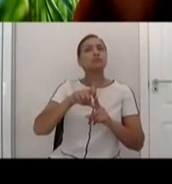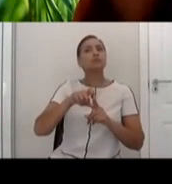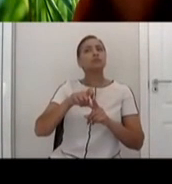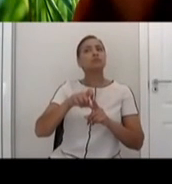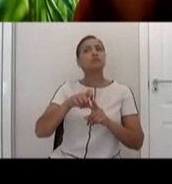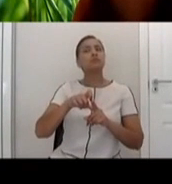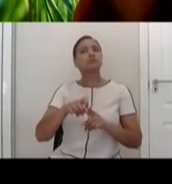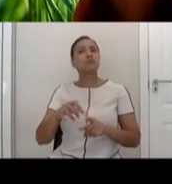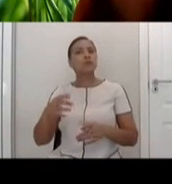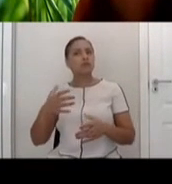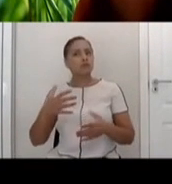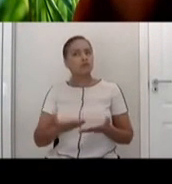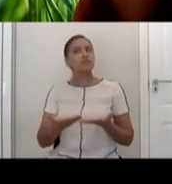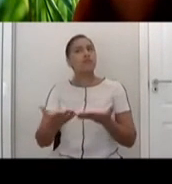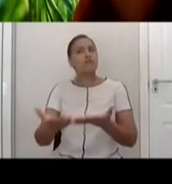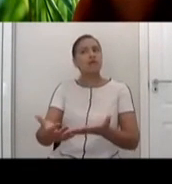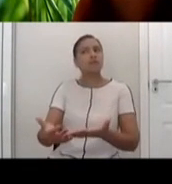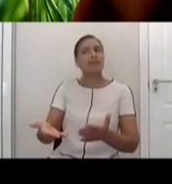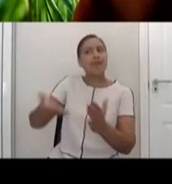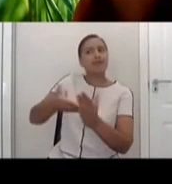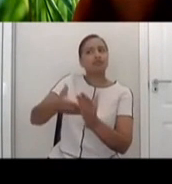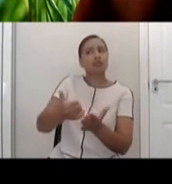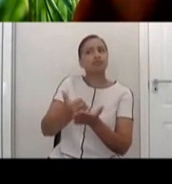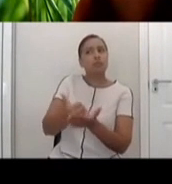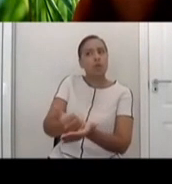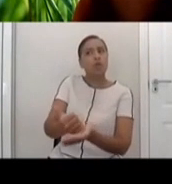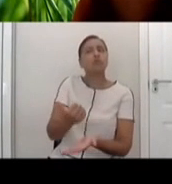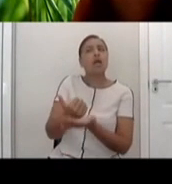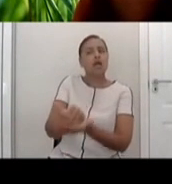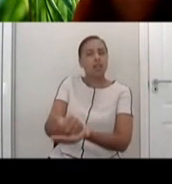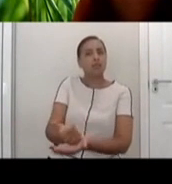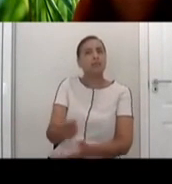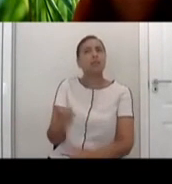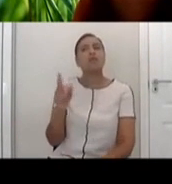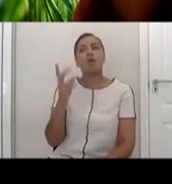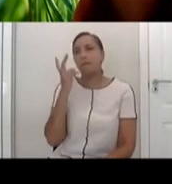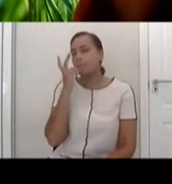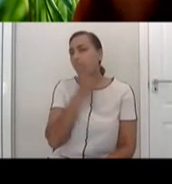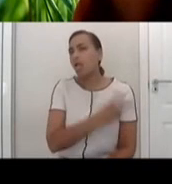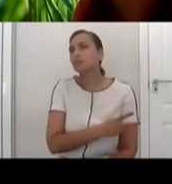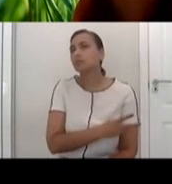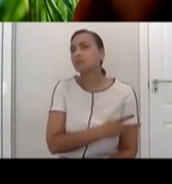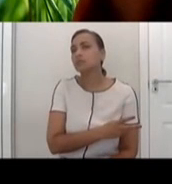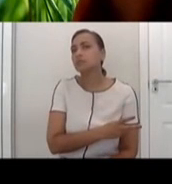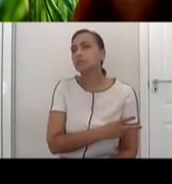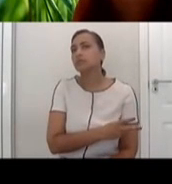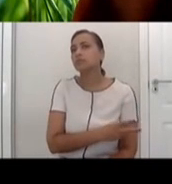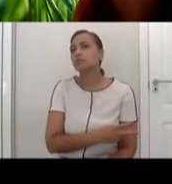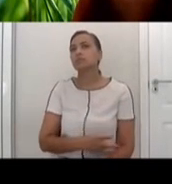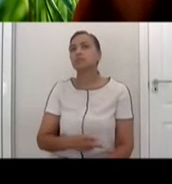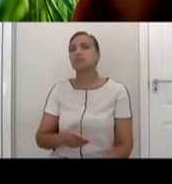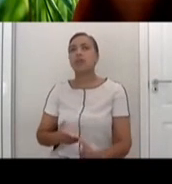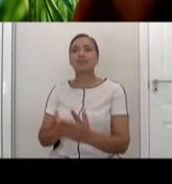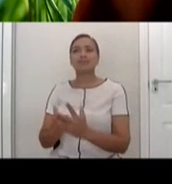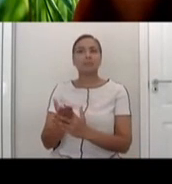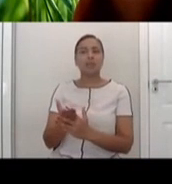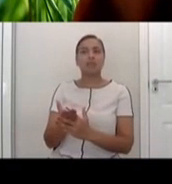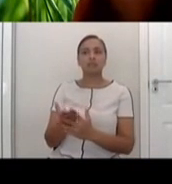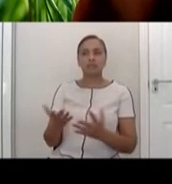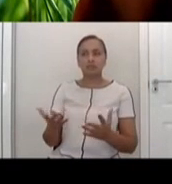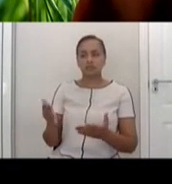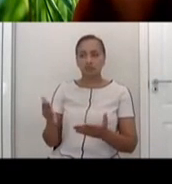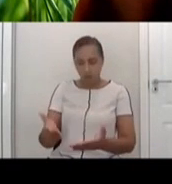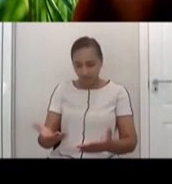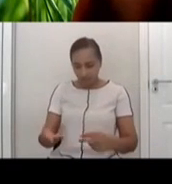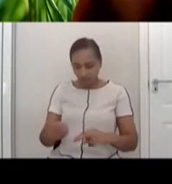route to help those that are partially sighted or blind to access other services that might